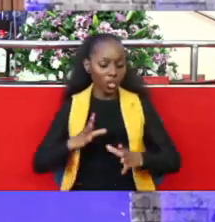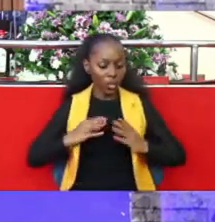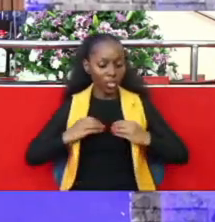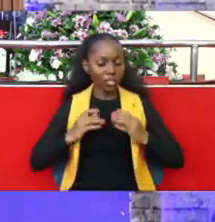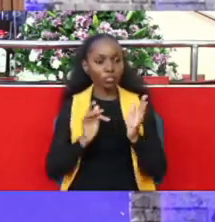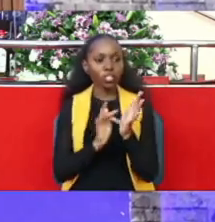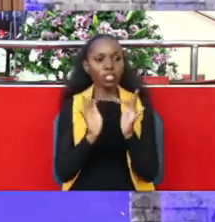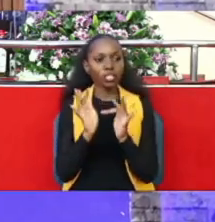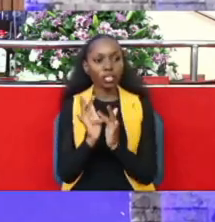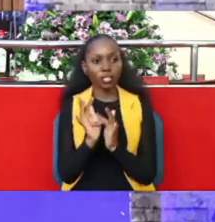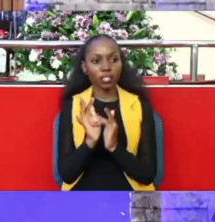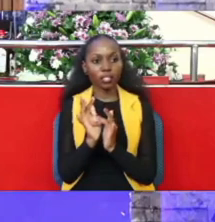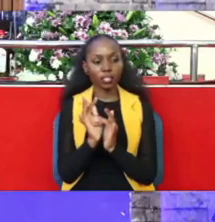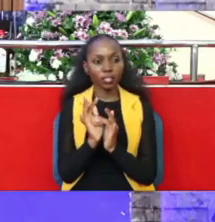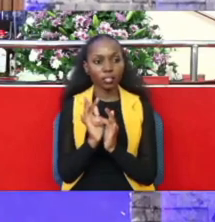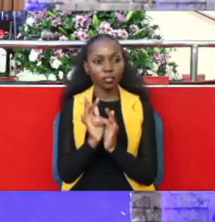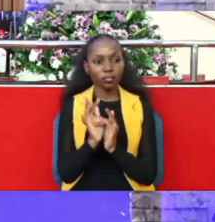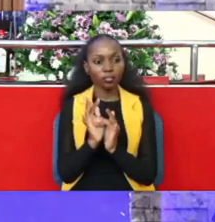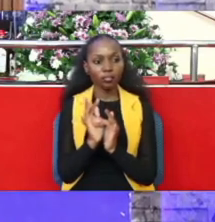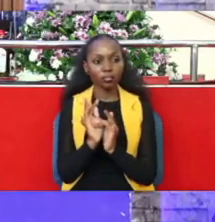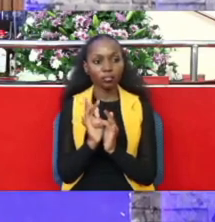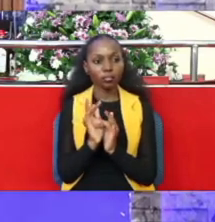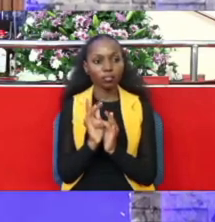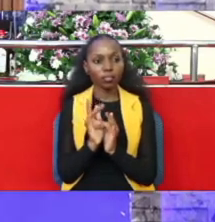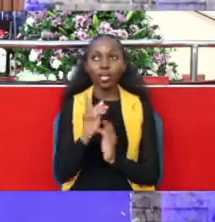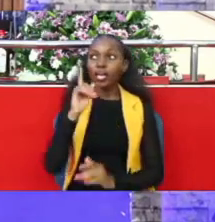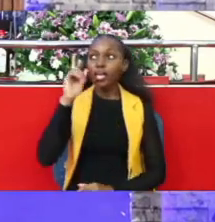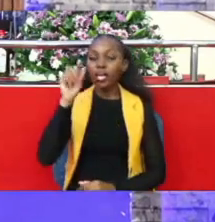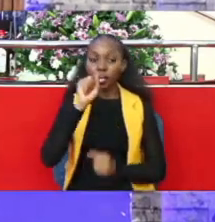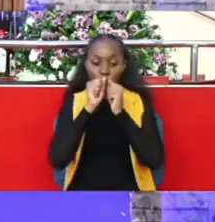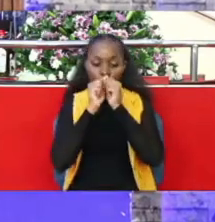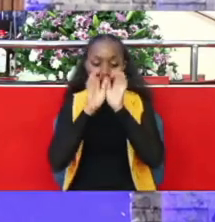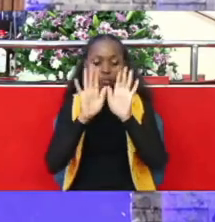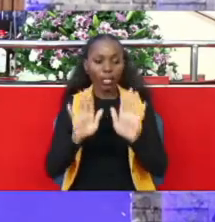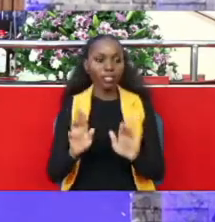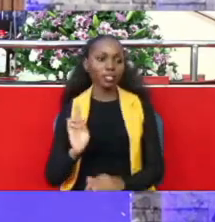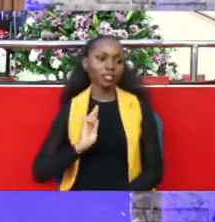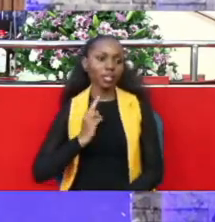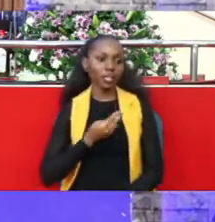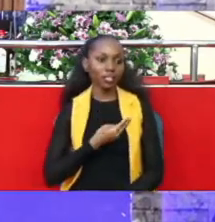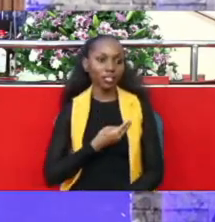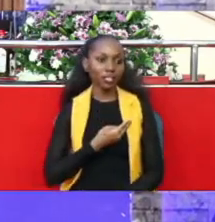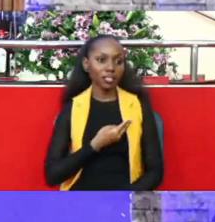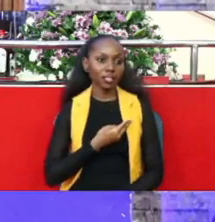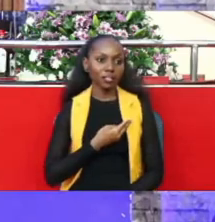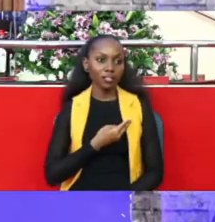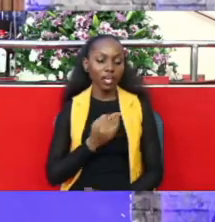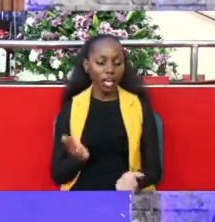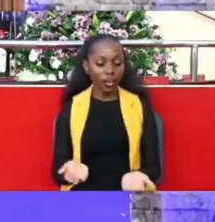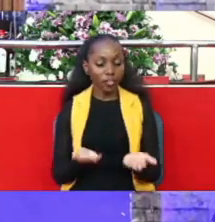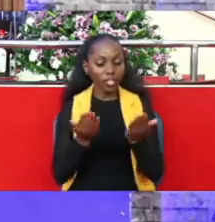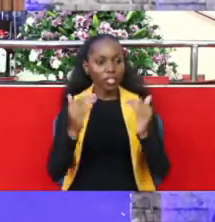lakini usiku ile tunampokea Yesu Kristo, he places us at a level. Anatubariki na kutuweka kiwango